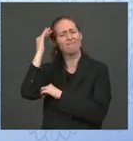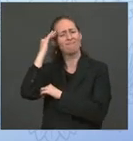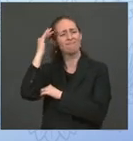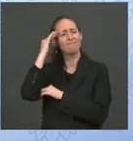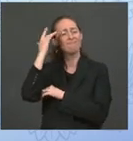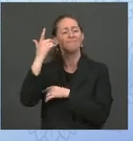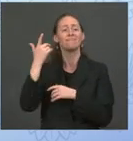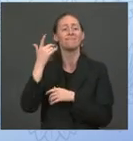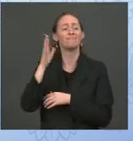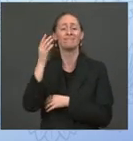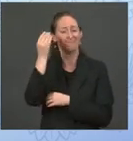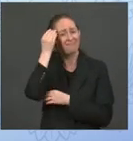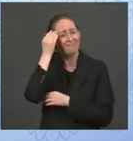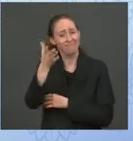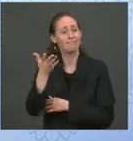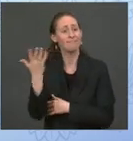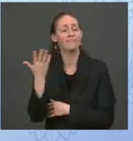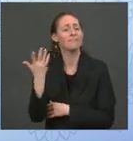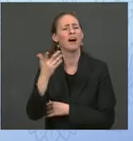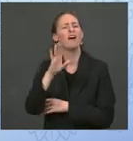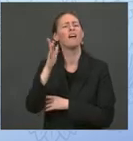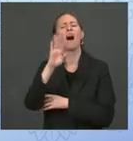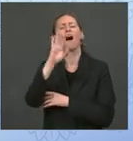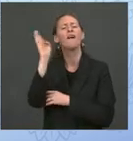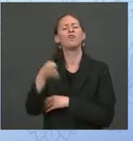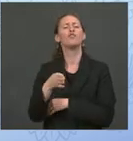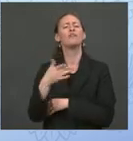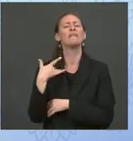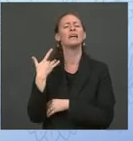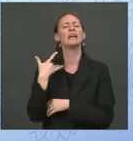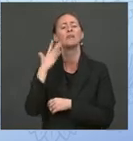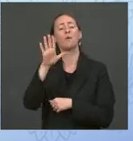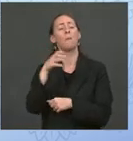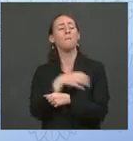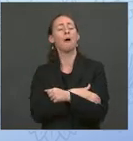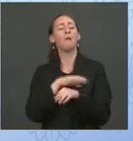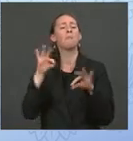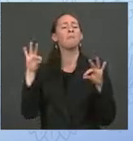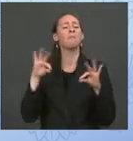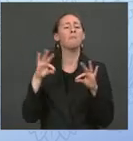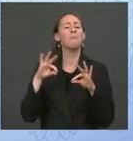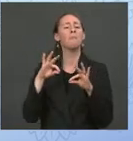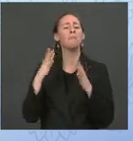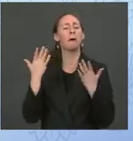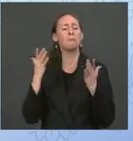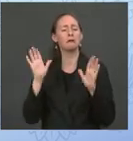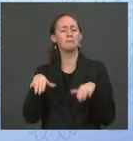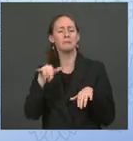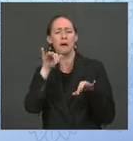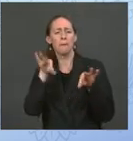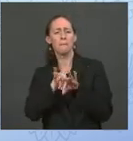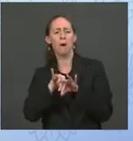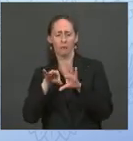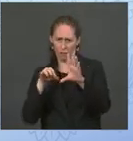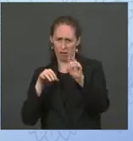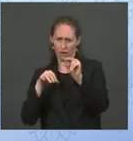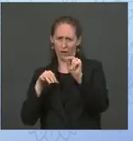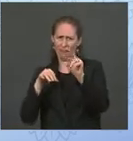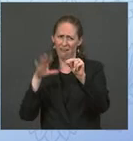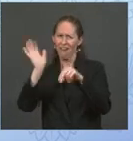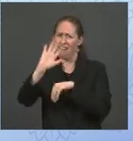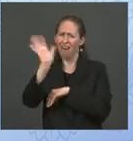ever underestimate the power of what you do every day.